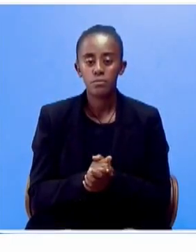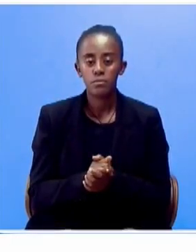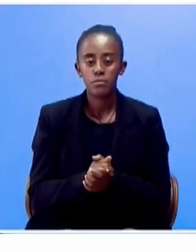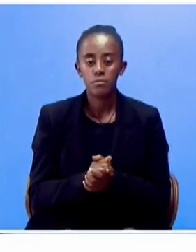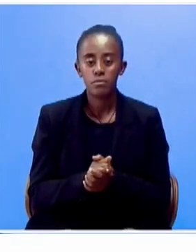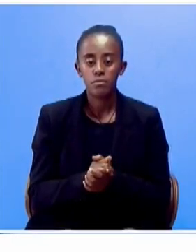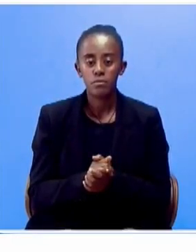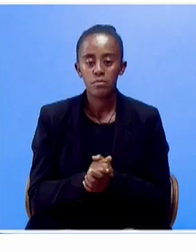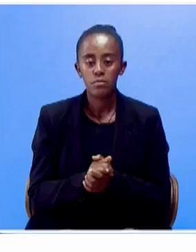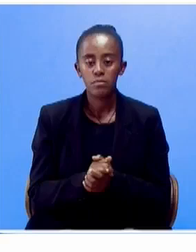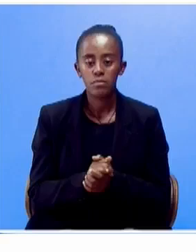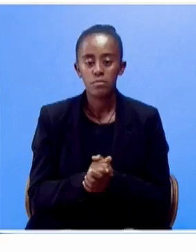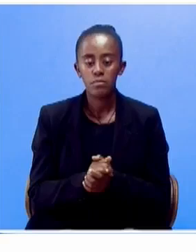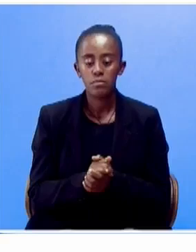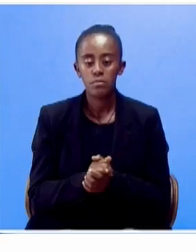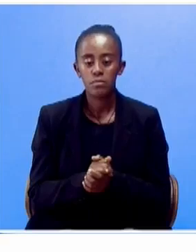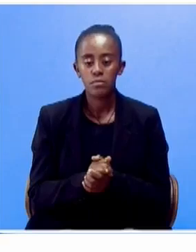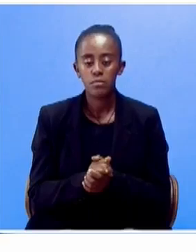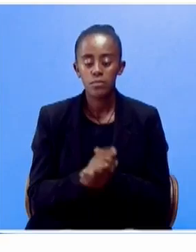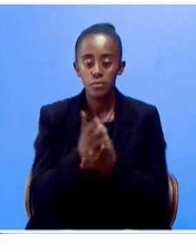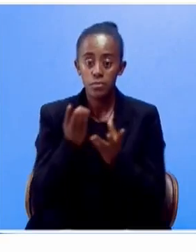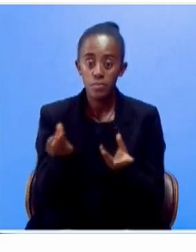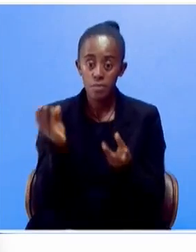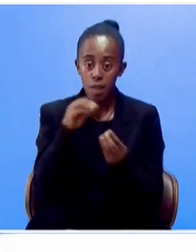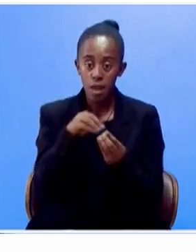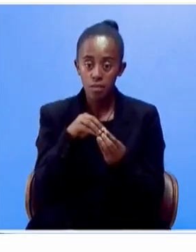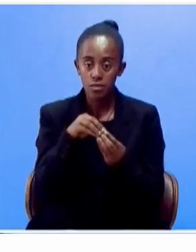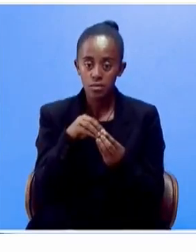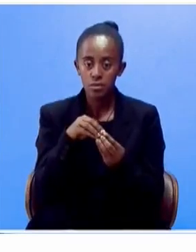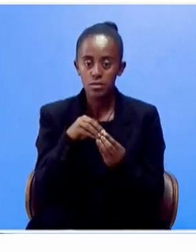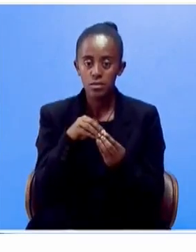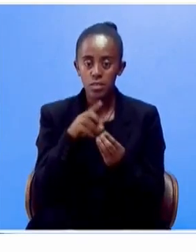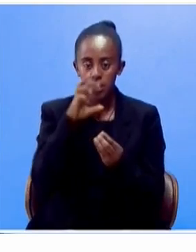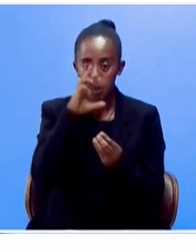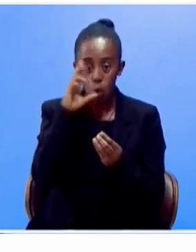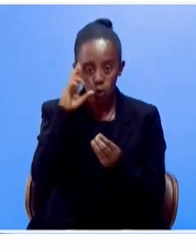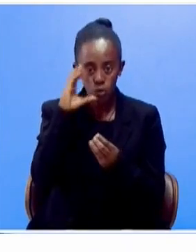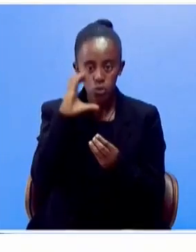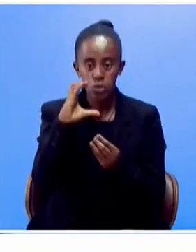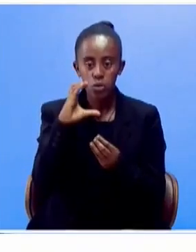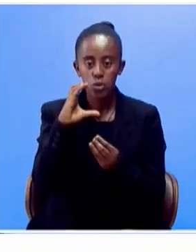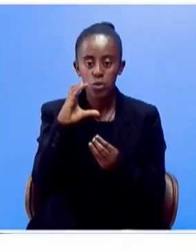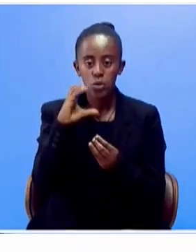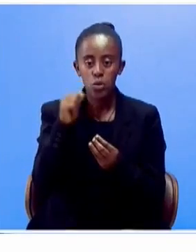because or because of, plus cause, yeah,